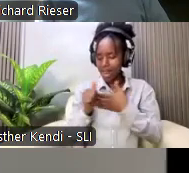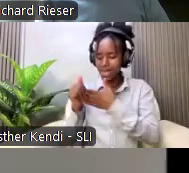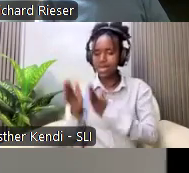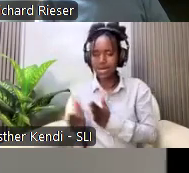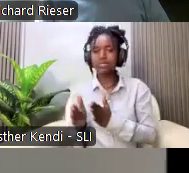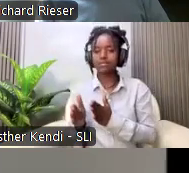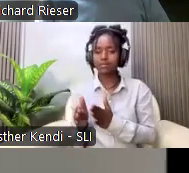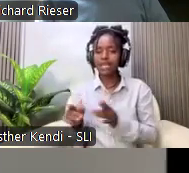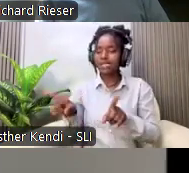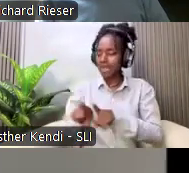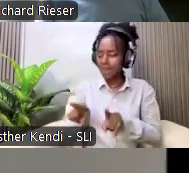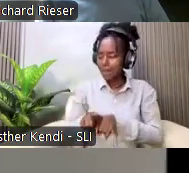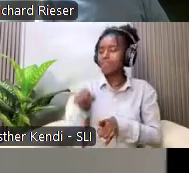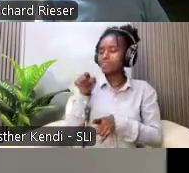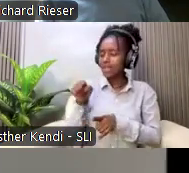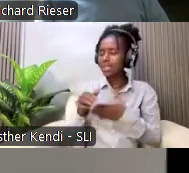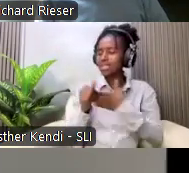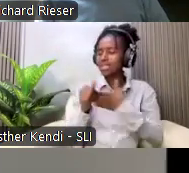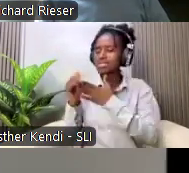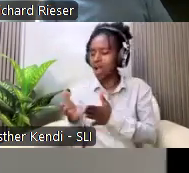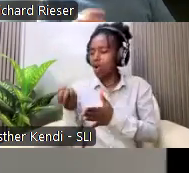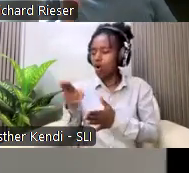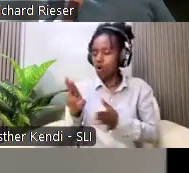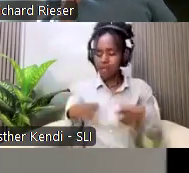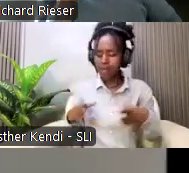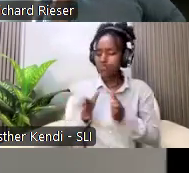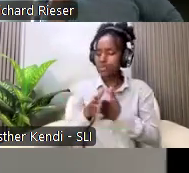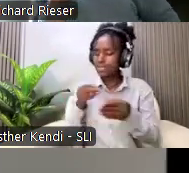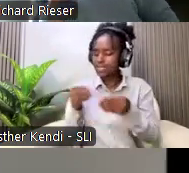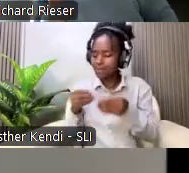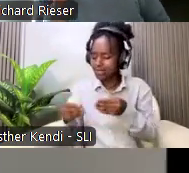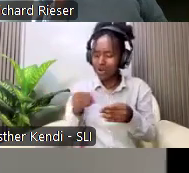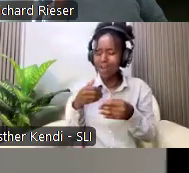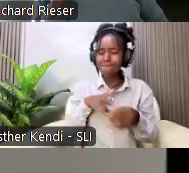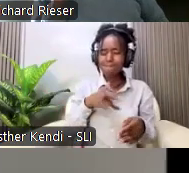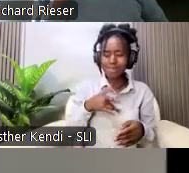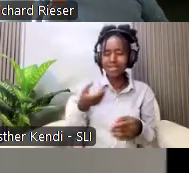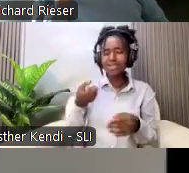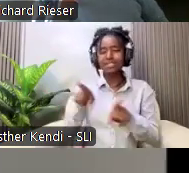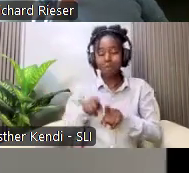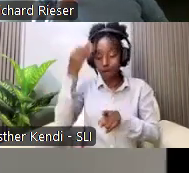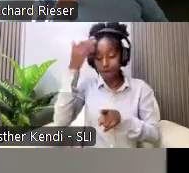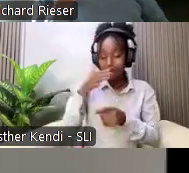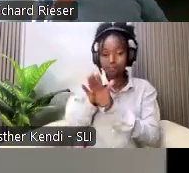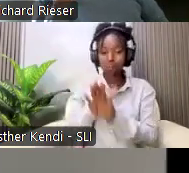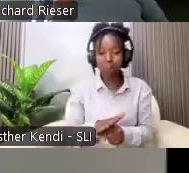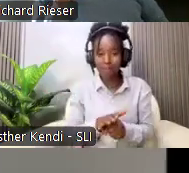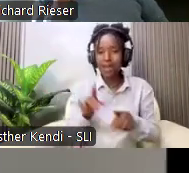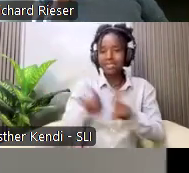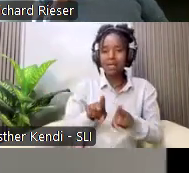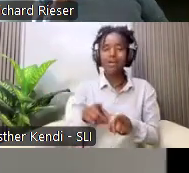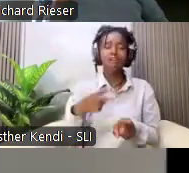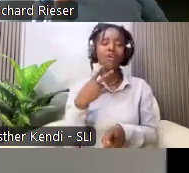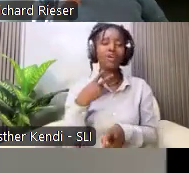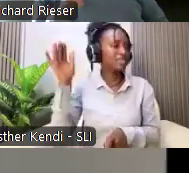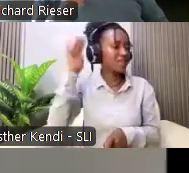forms of marginalization, are not always able to access the platforms where their concerns can be heard. Our